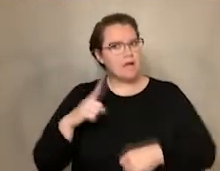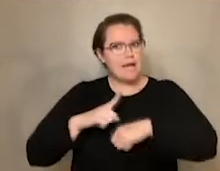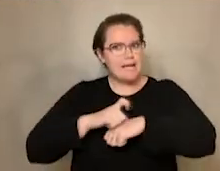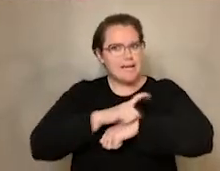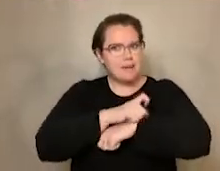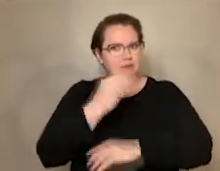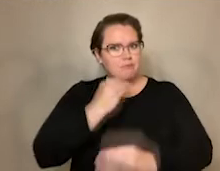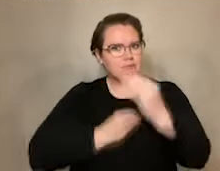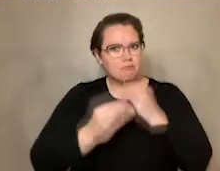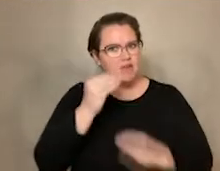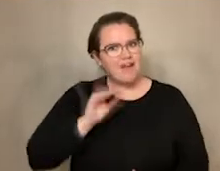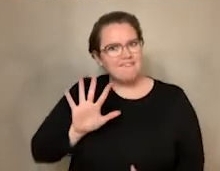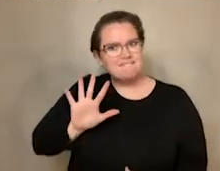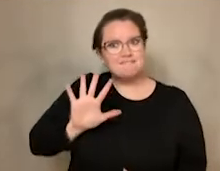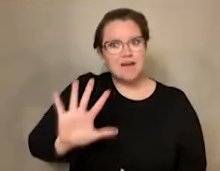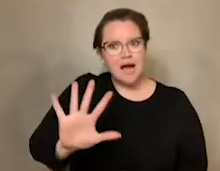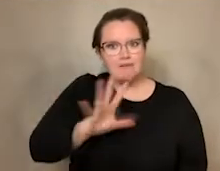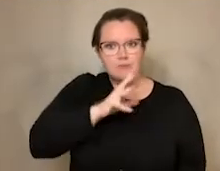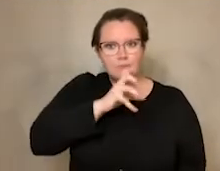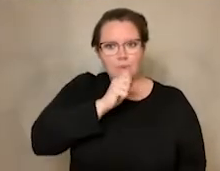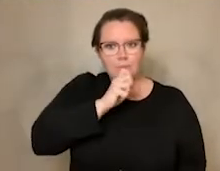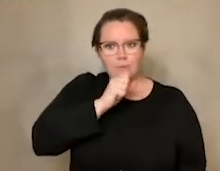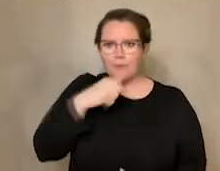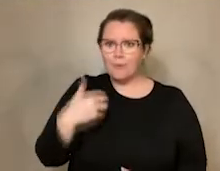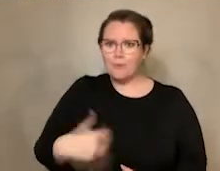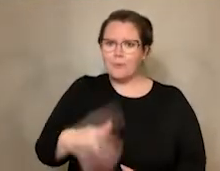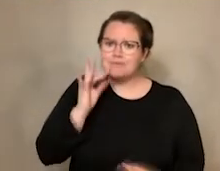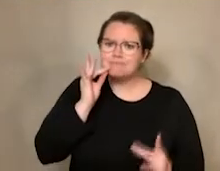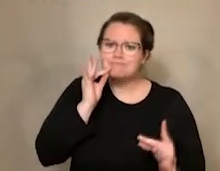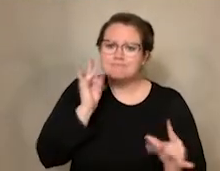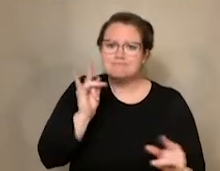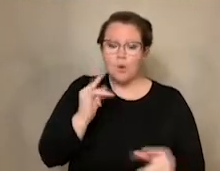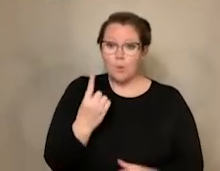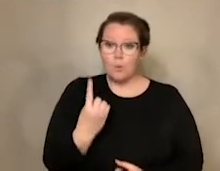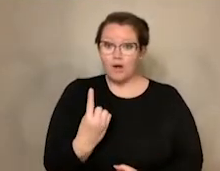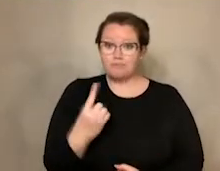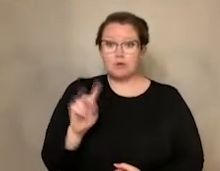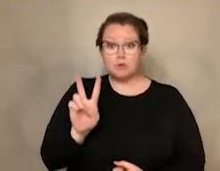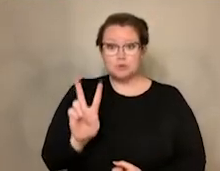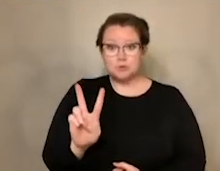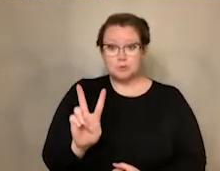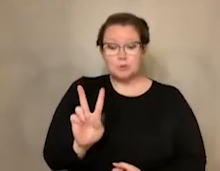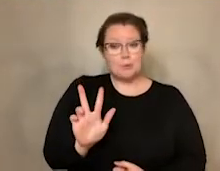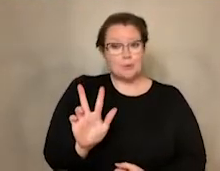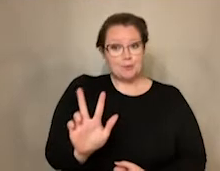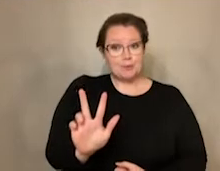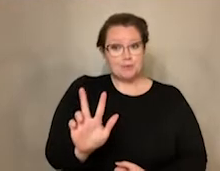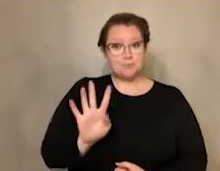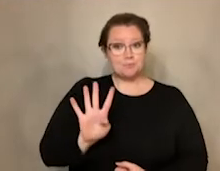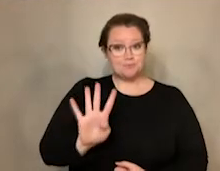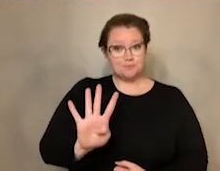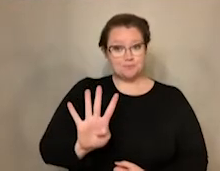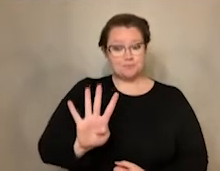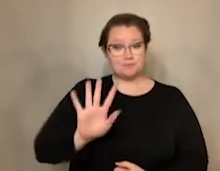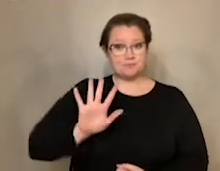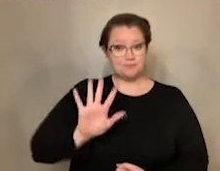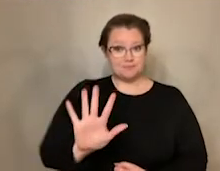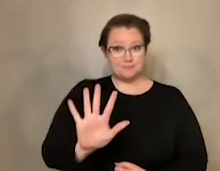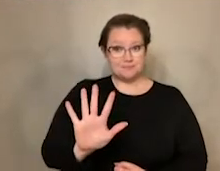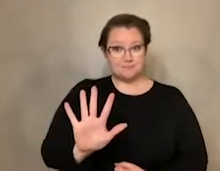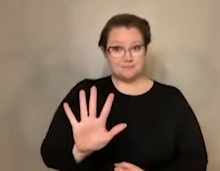ate through 5 oranges. Yum. 1, 2, 3,